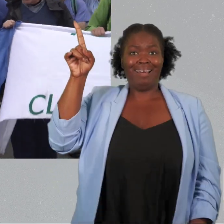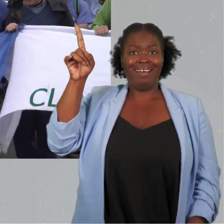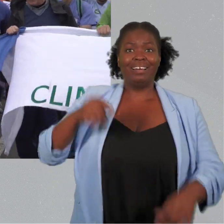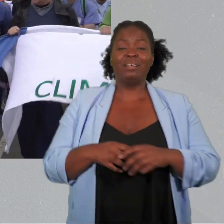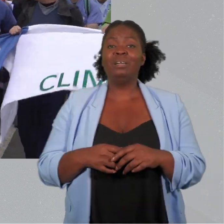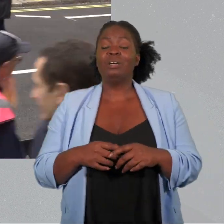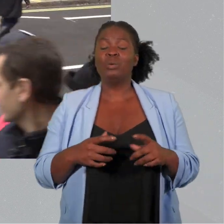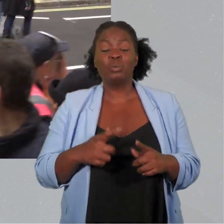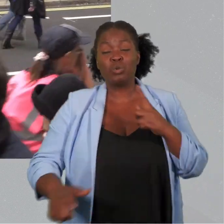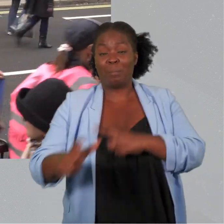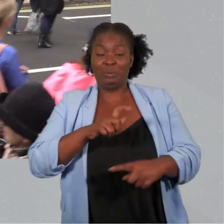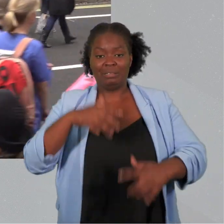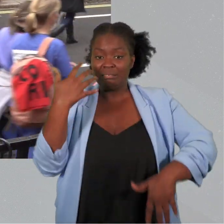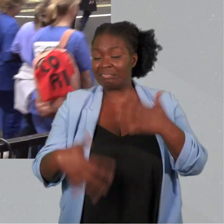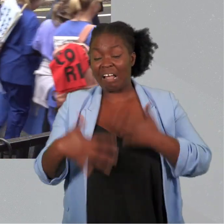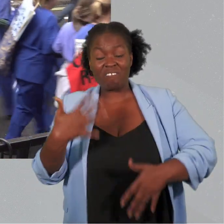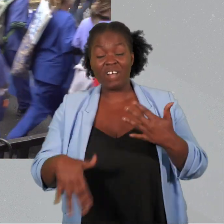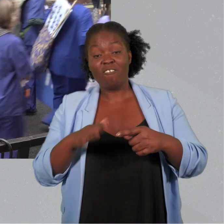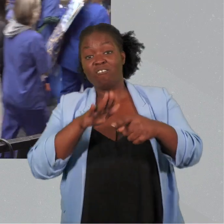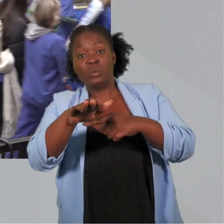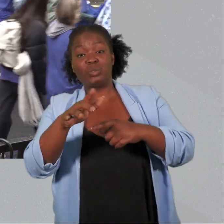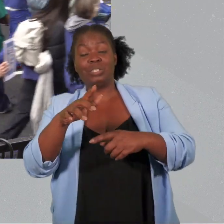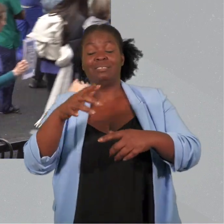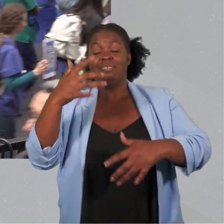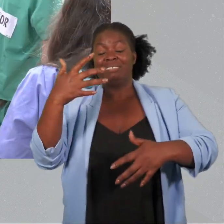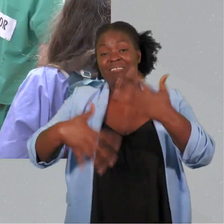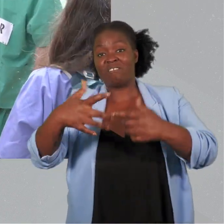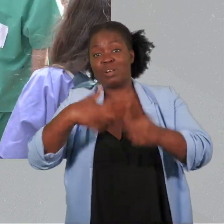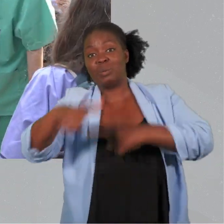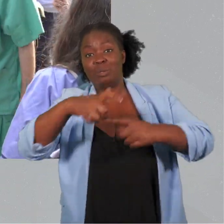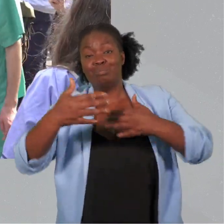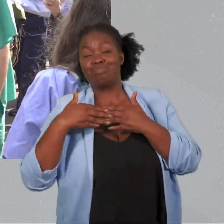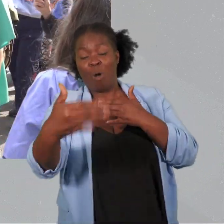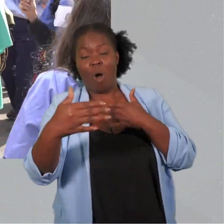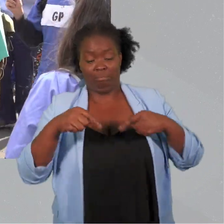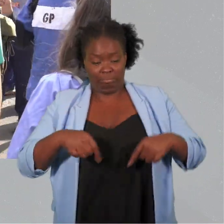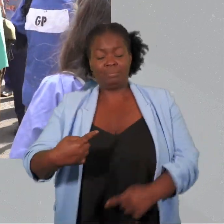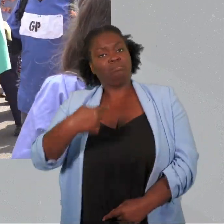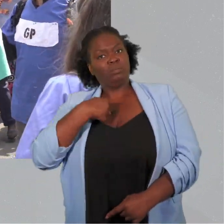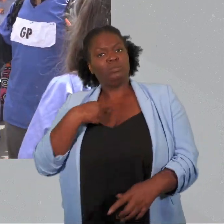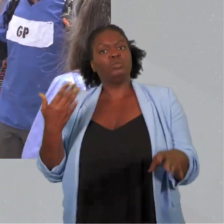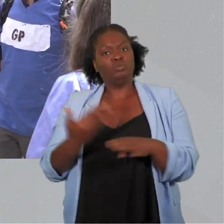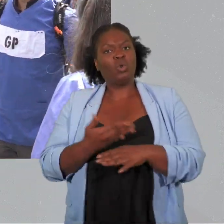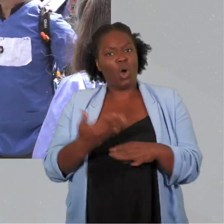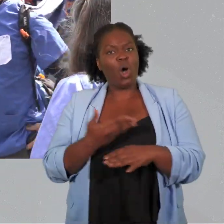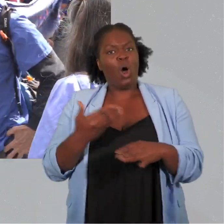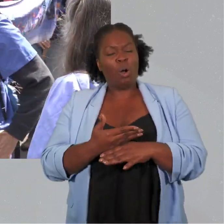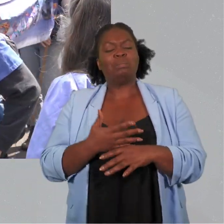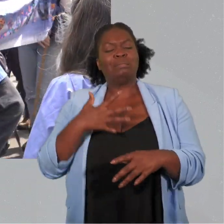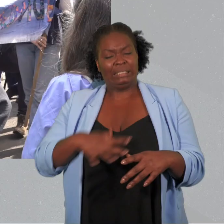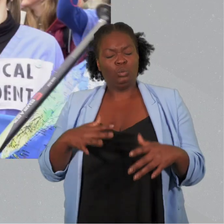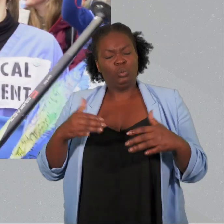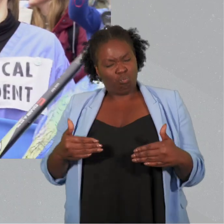Communities now are suffering, communities in the future are going to suffer more. And it's our job as health professionals to put prevention into